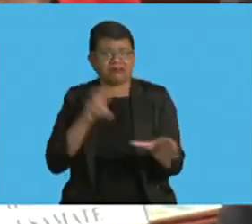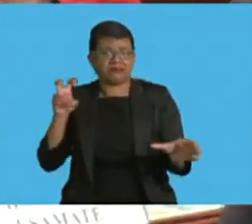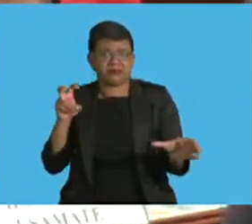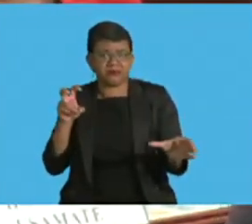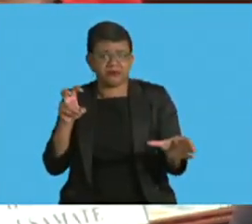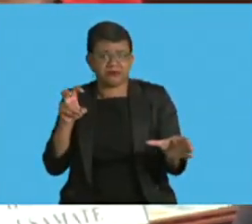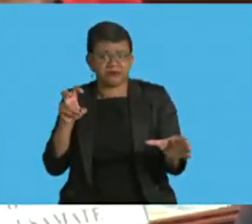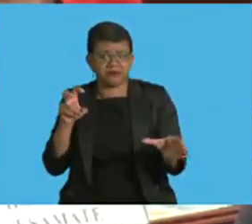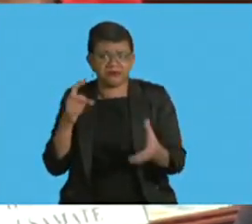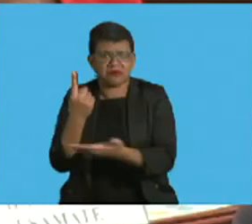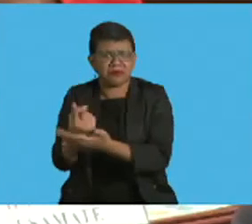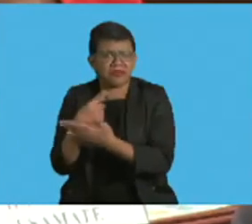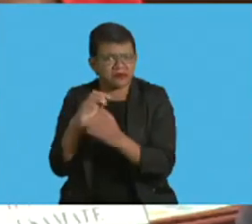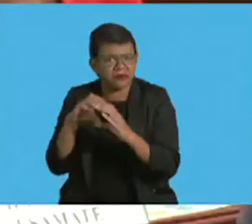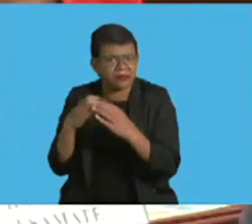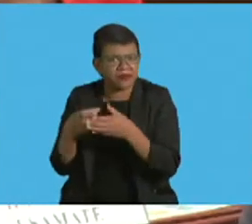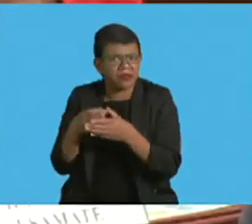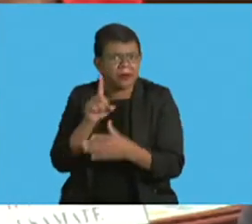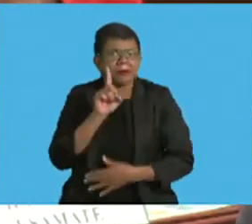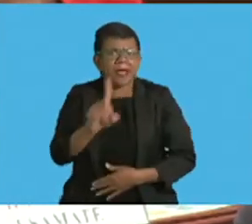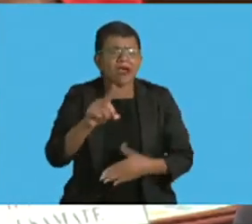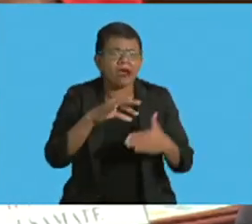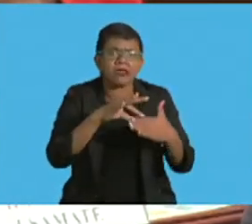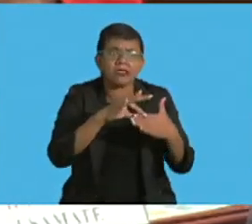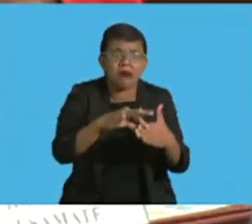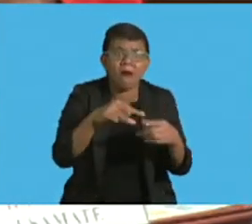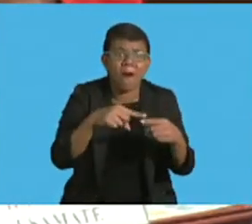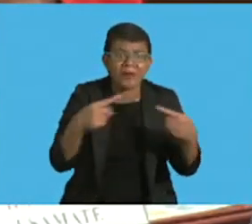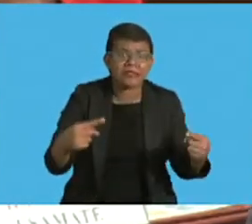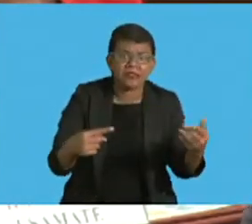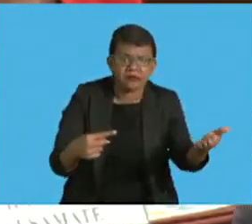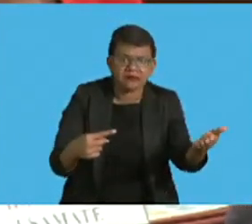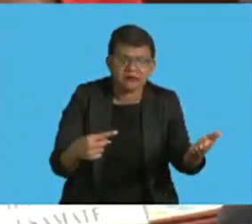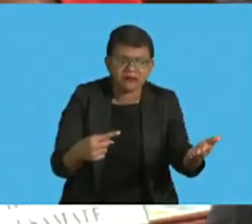Opposition continued to sit even though he made statements on it.